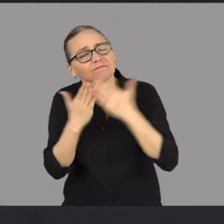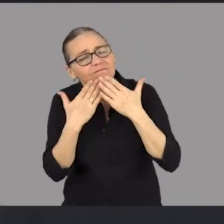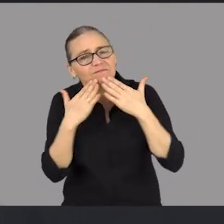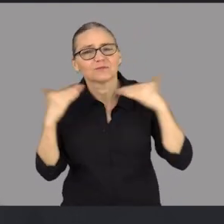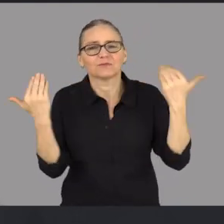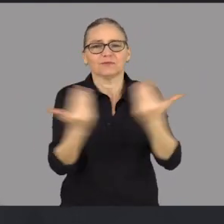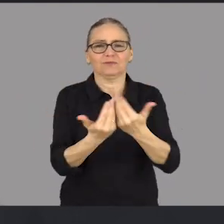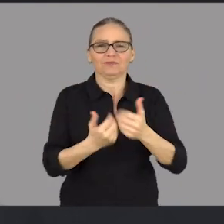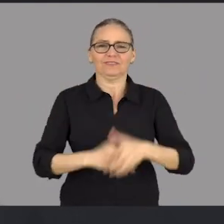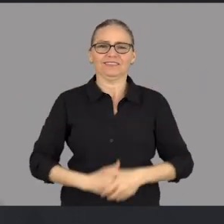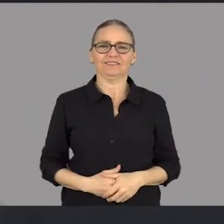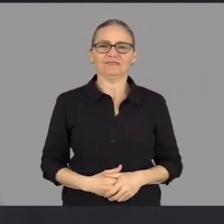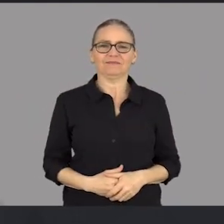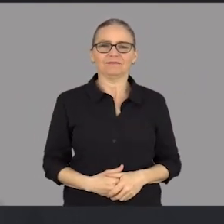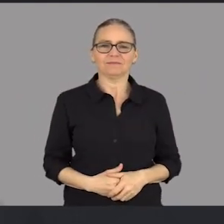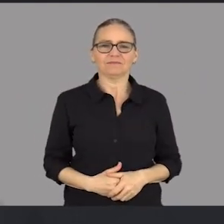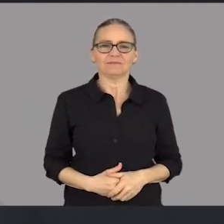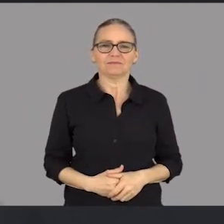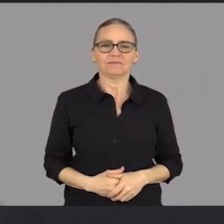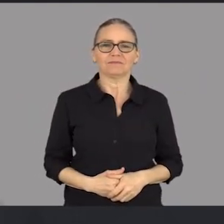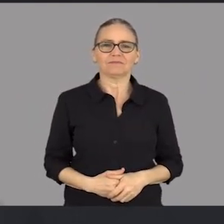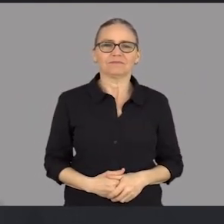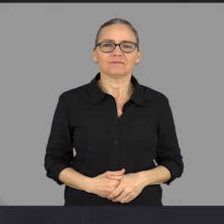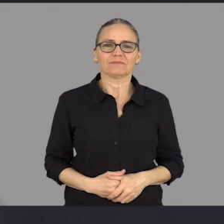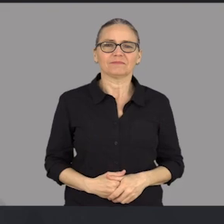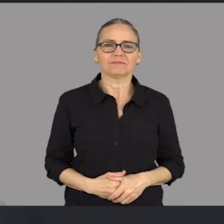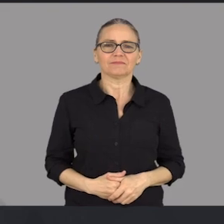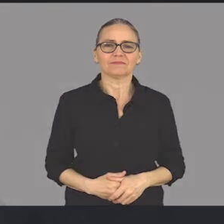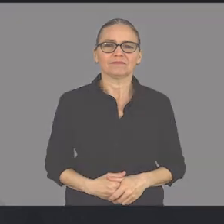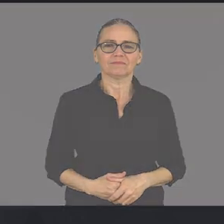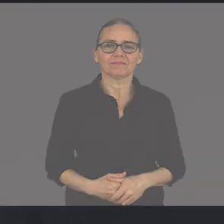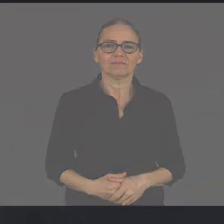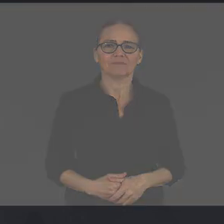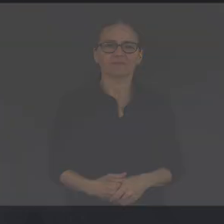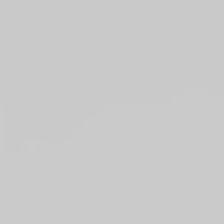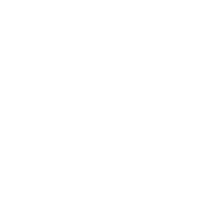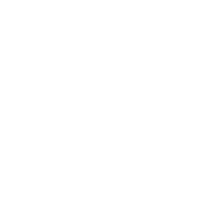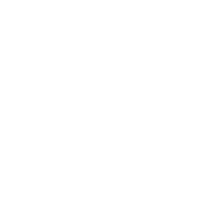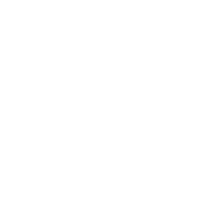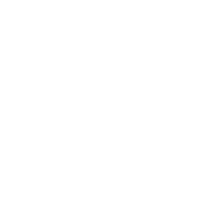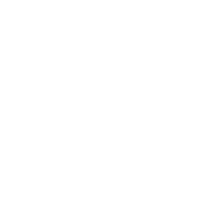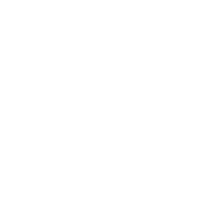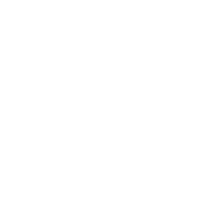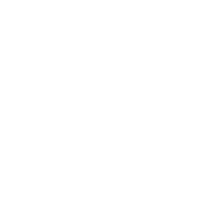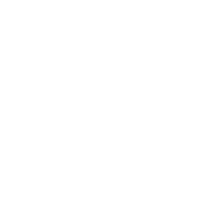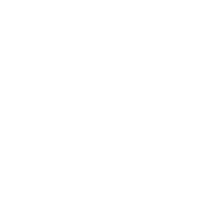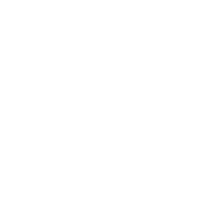webinar for today. Thank you so much, everyone. Thank you.